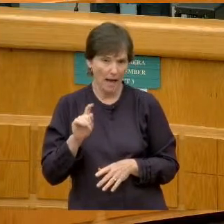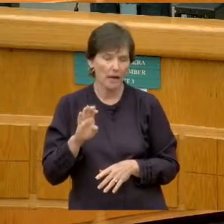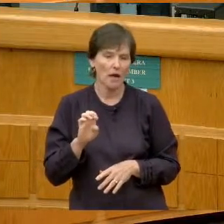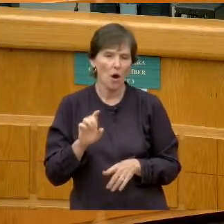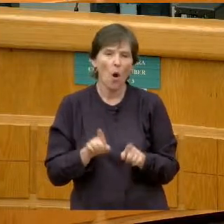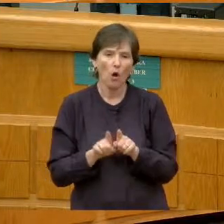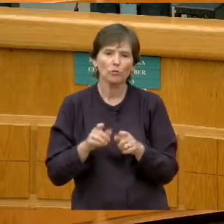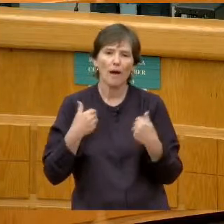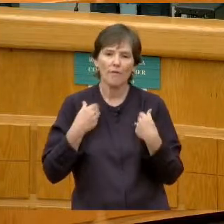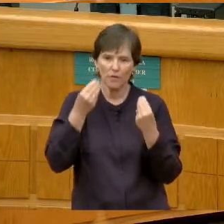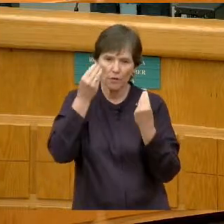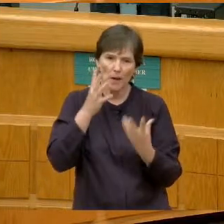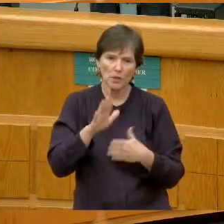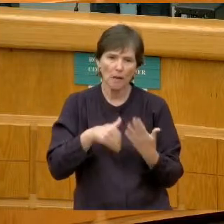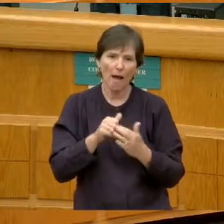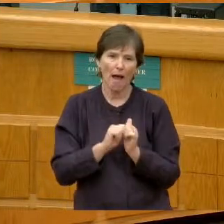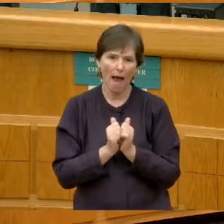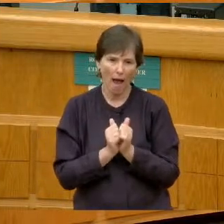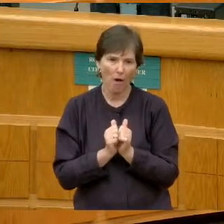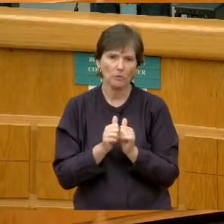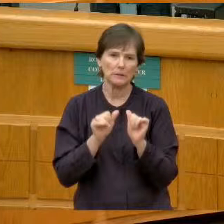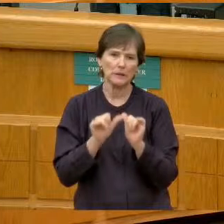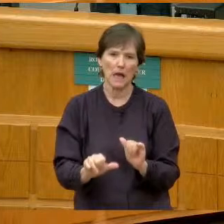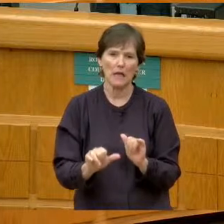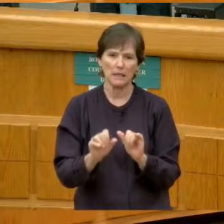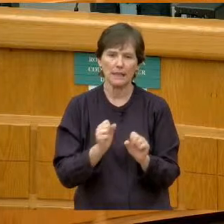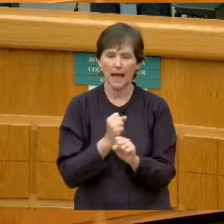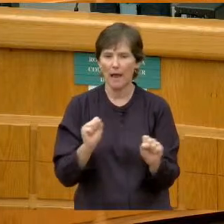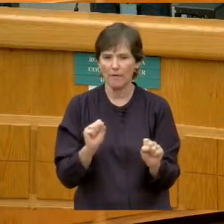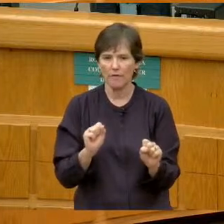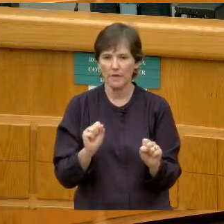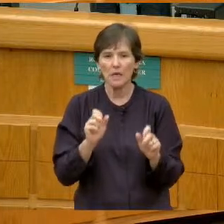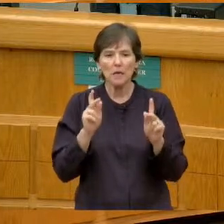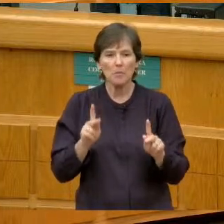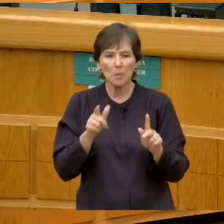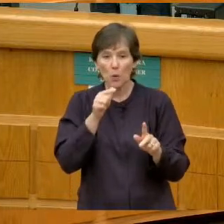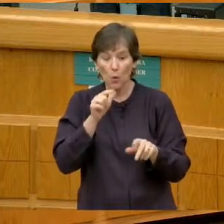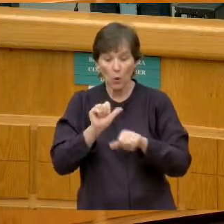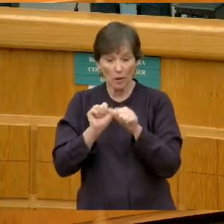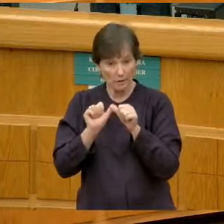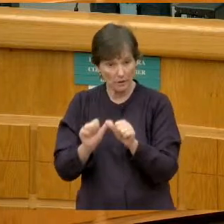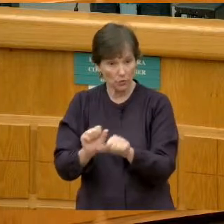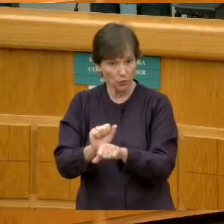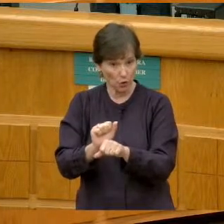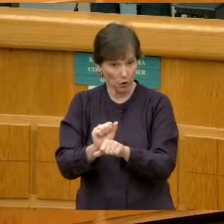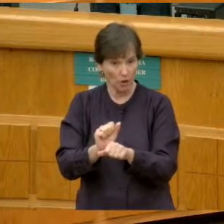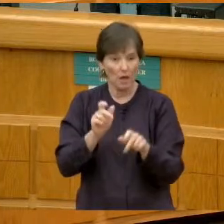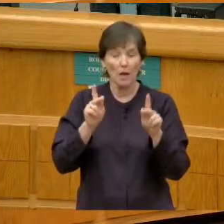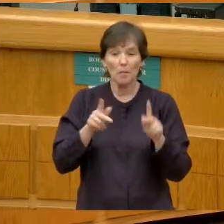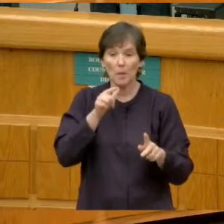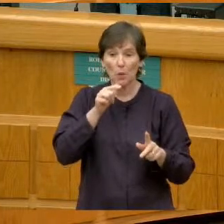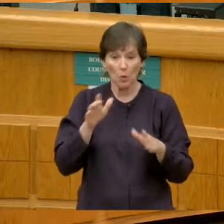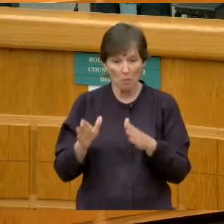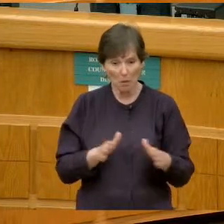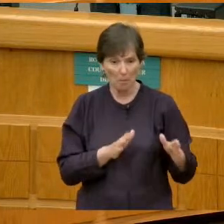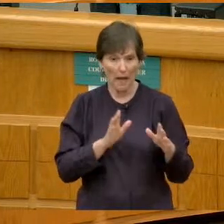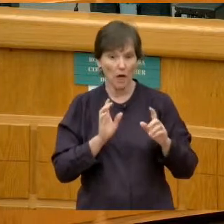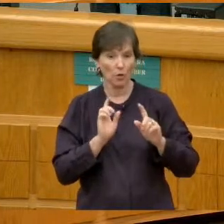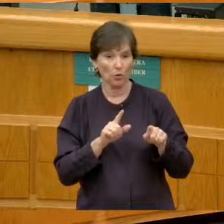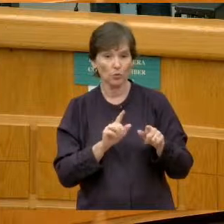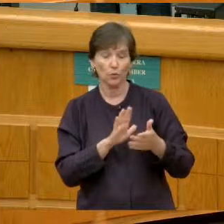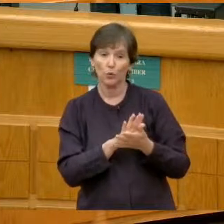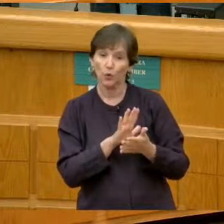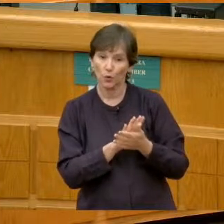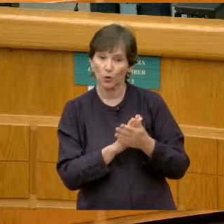community safe, both from the people that are working and those that are planning to go back to school. So this is something that you want to really stay tuned to. If you